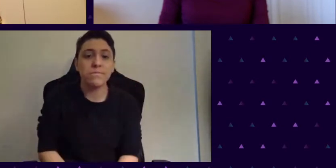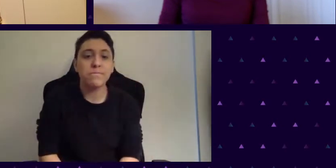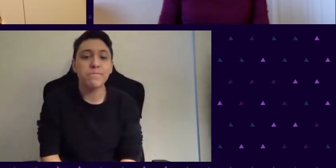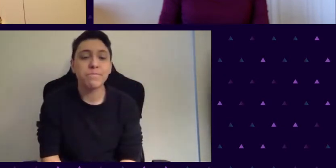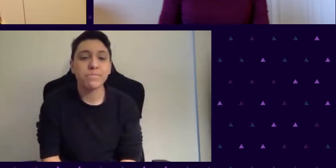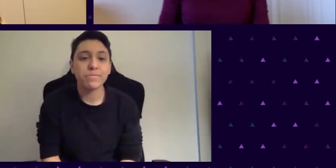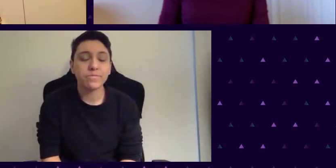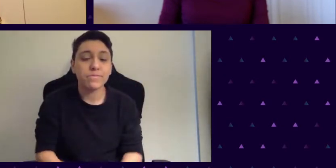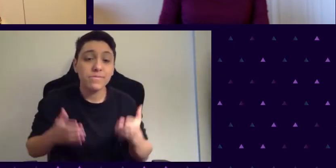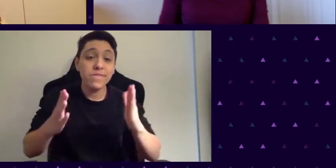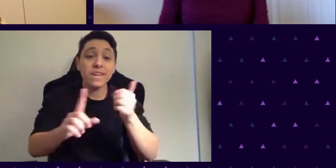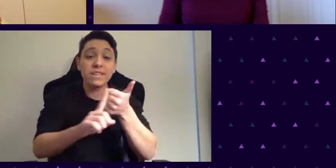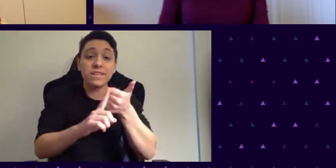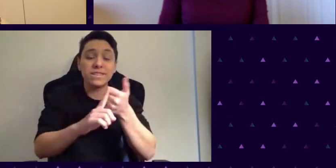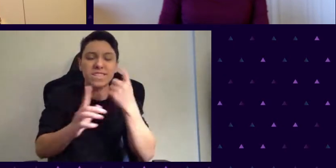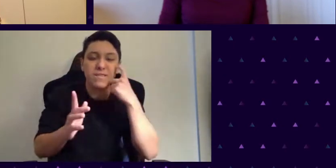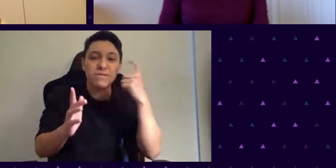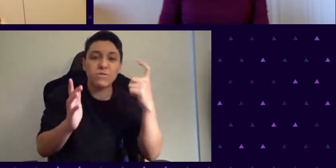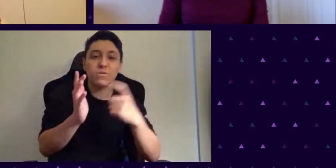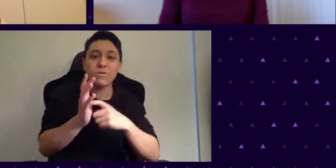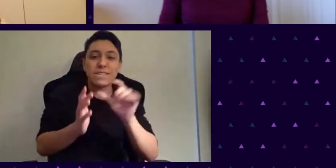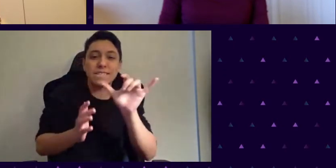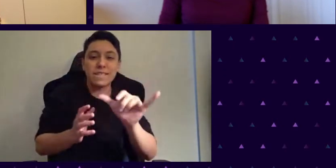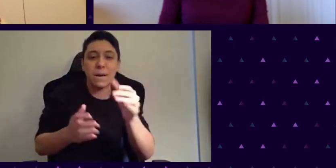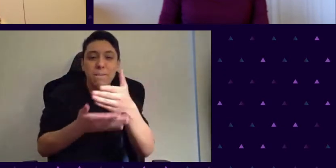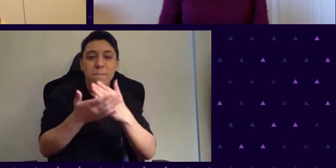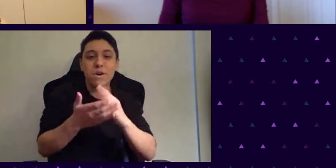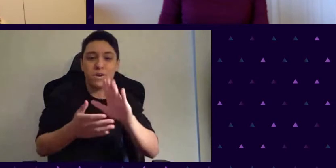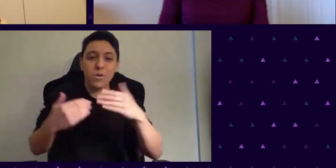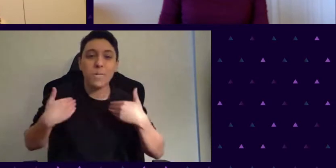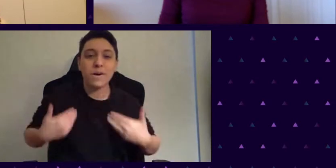let yourself just notice that.